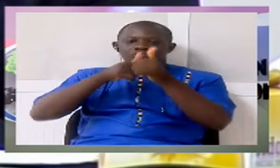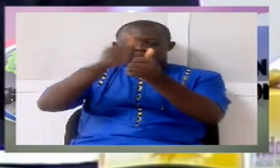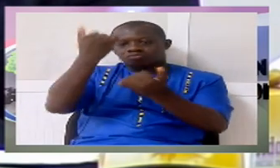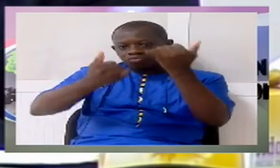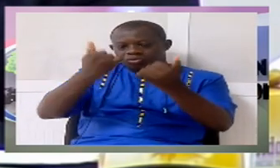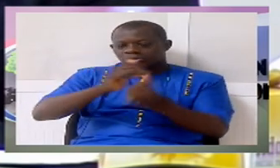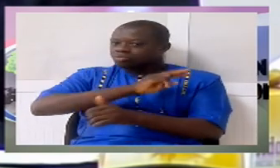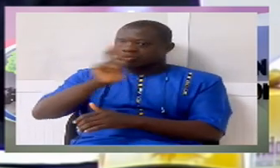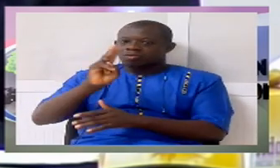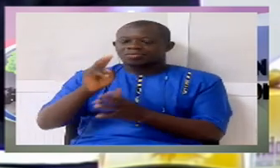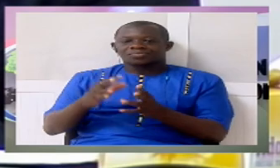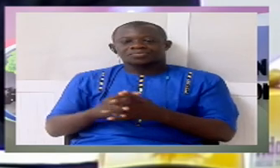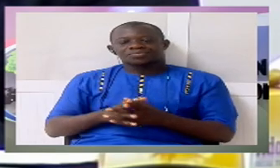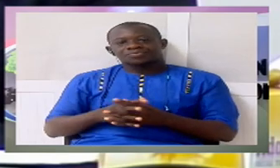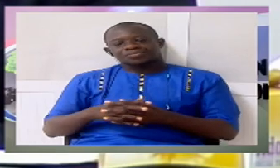coming.